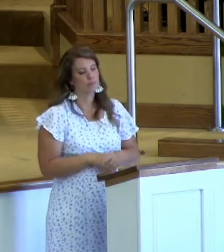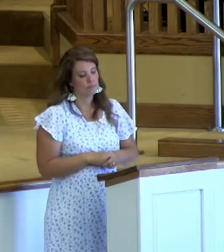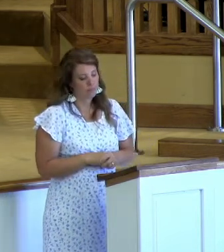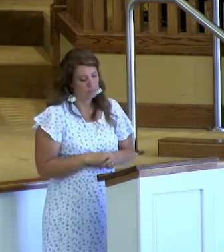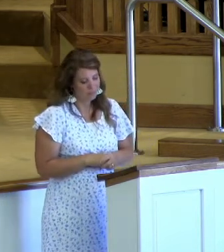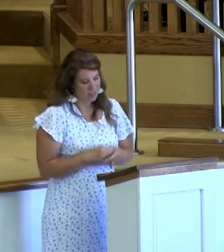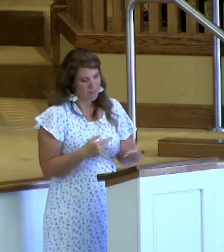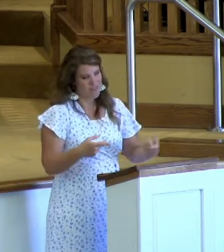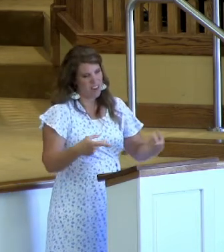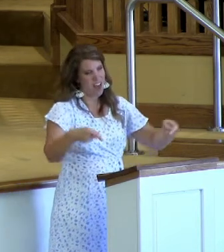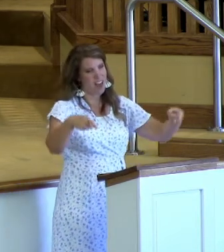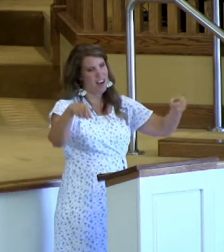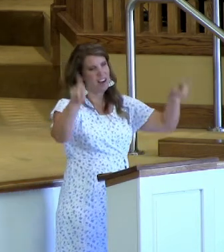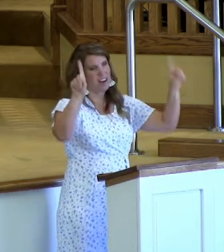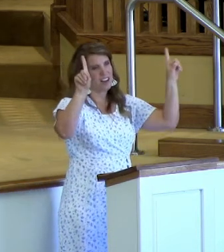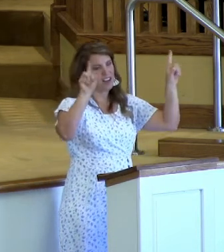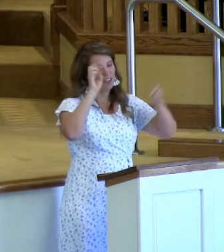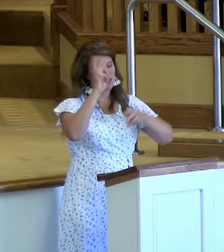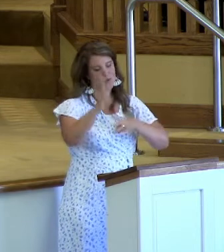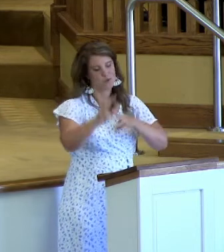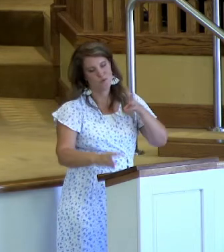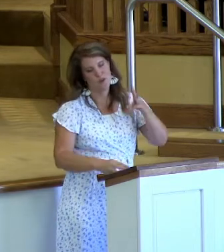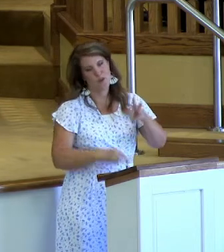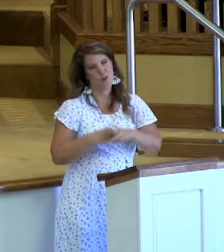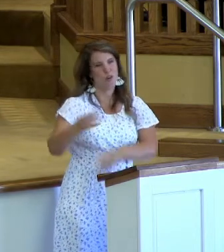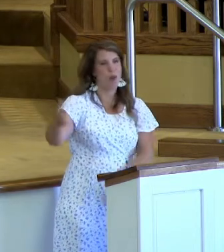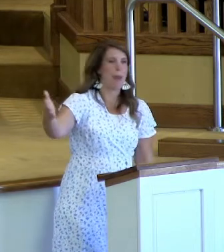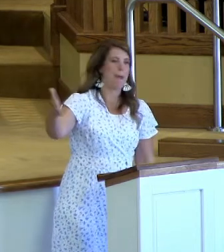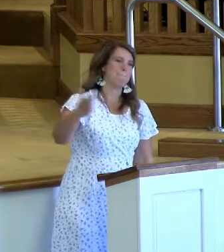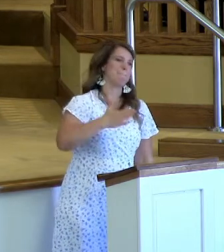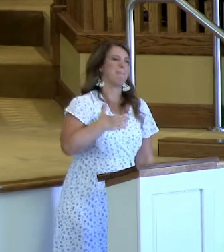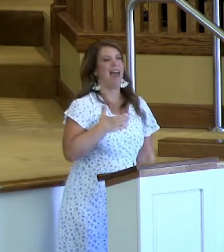shines. Finally, this world is